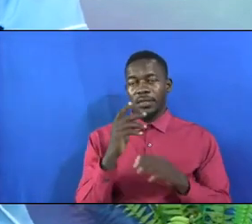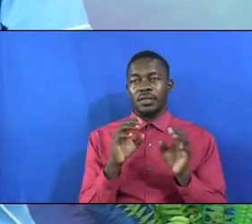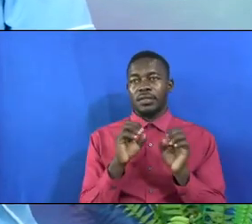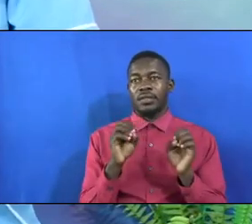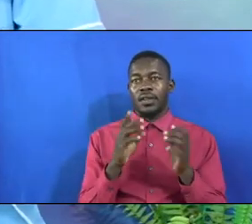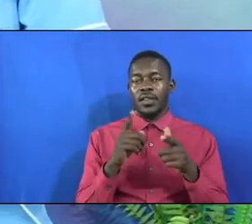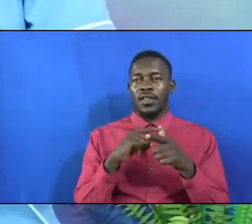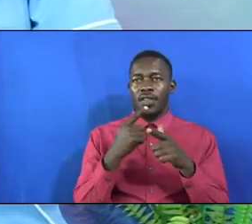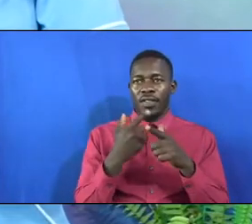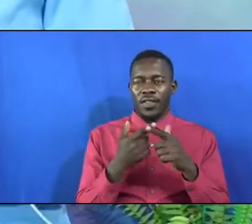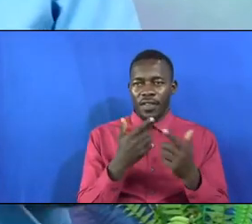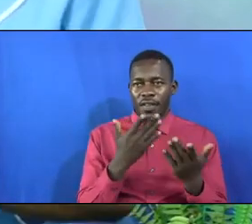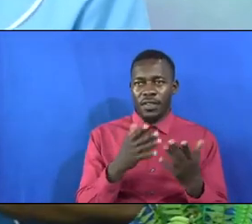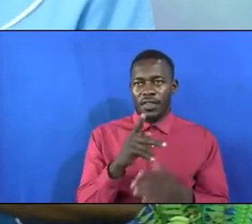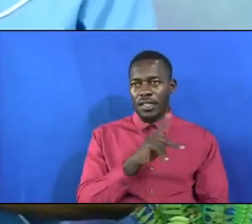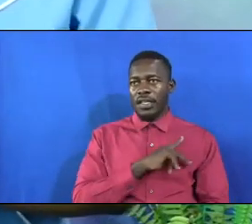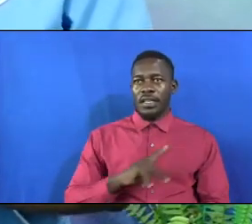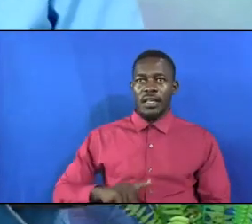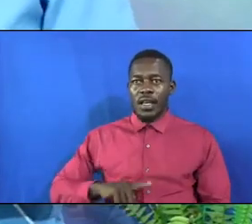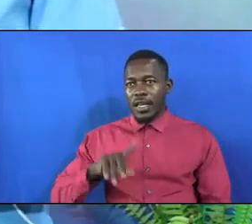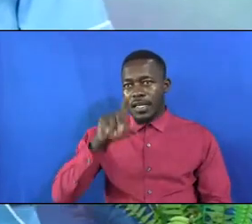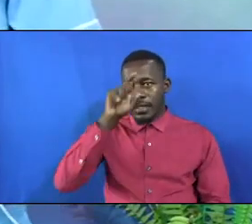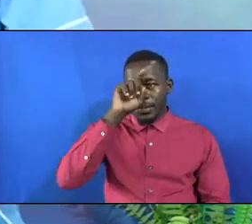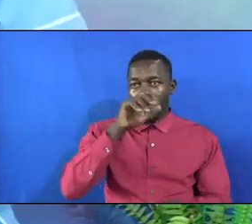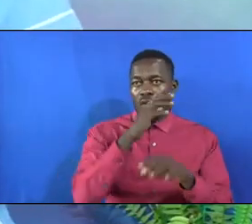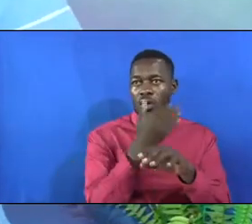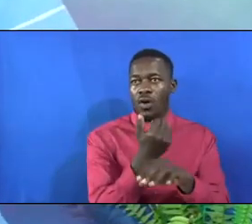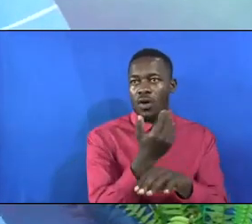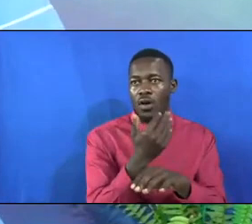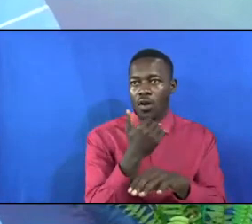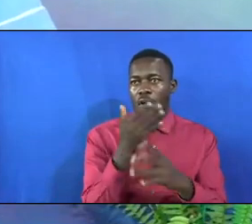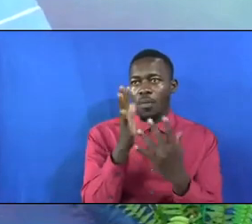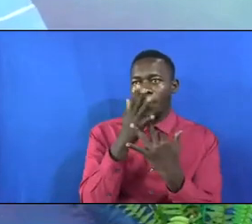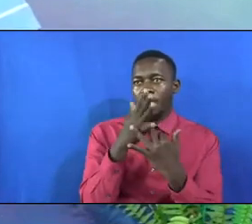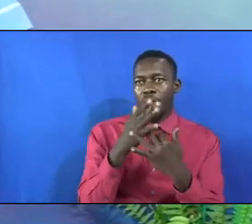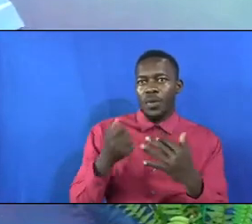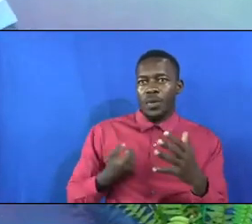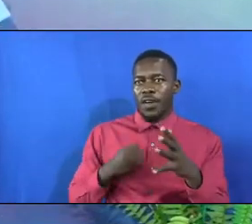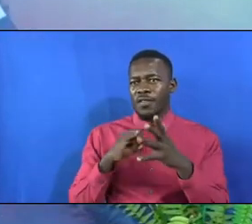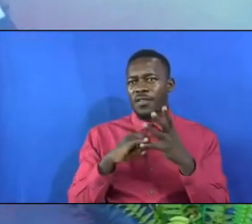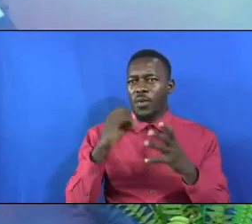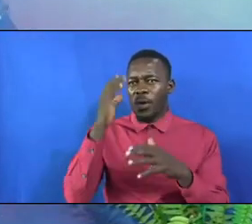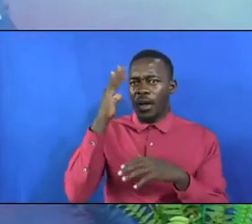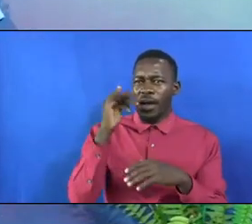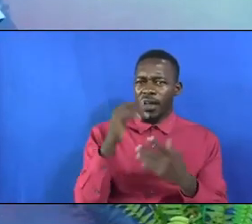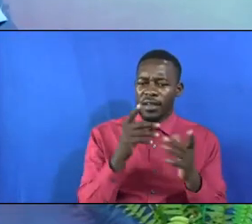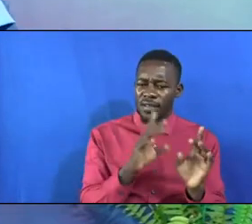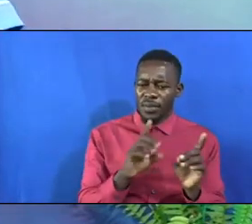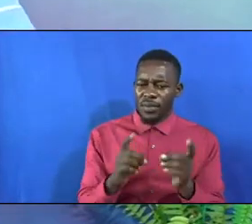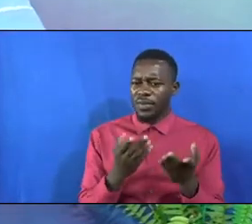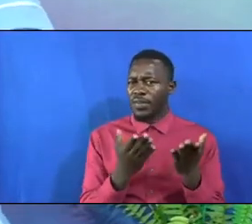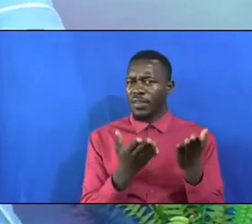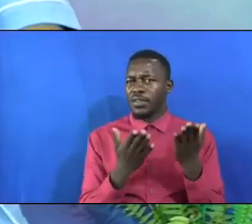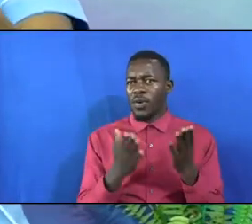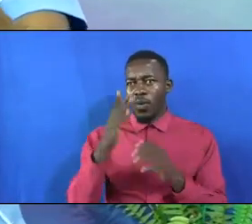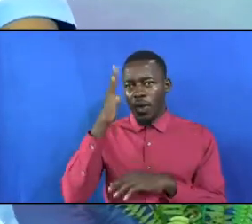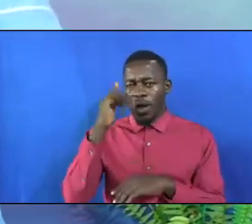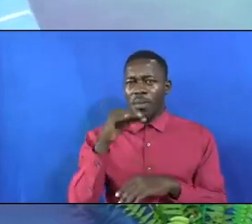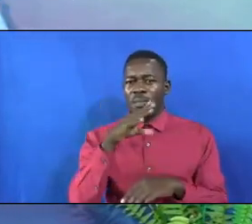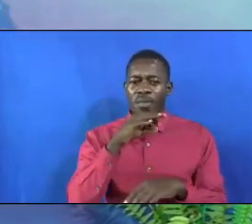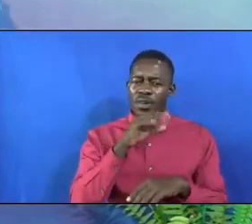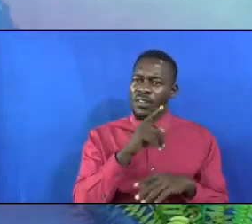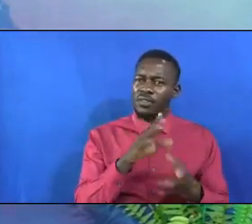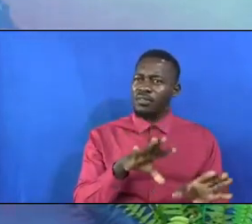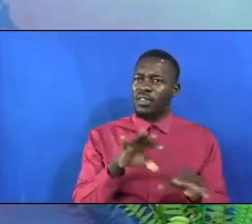Then the king of Egypt summoned the midwife and asked them, why have you done this? Why have you left the boys to